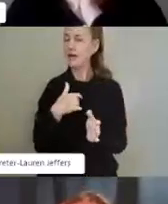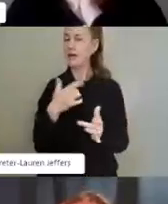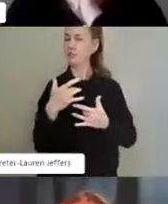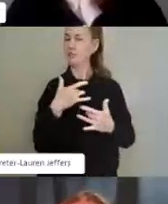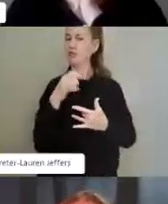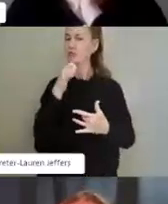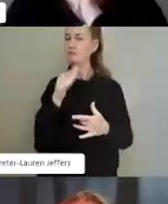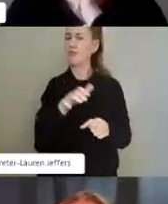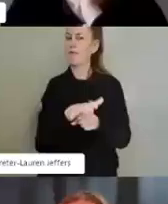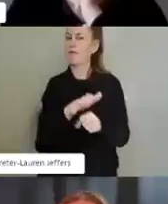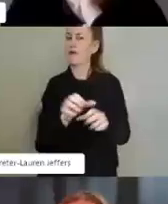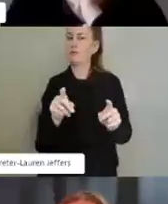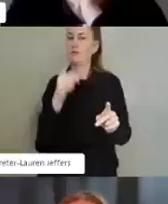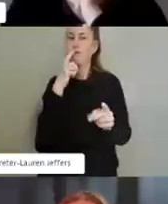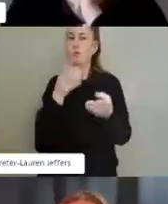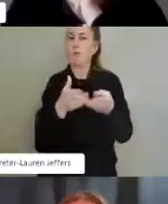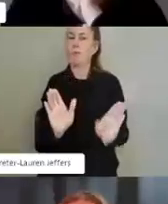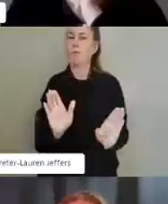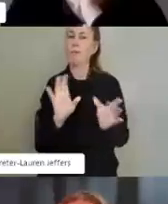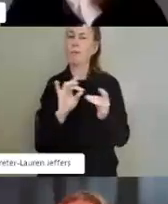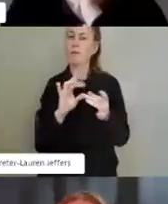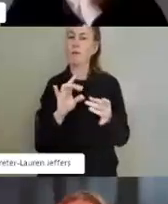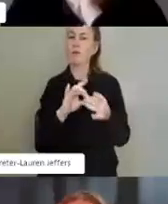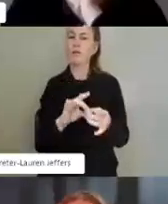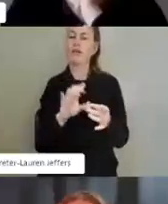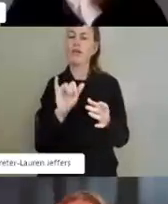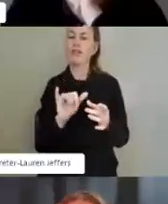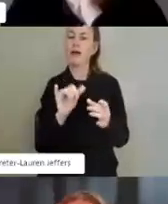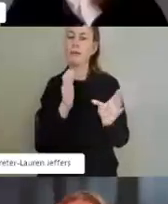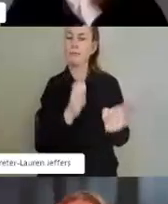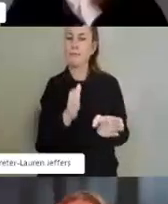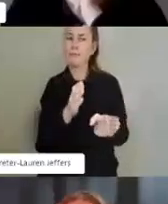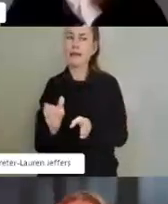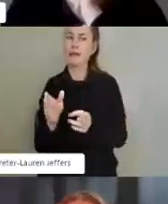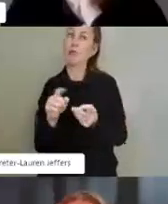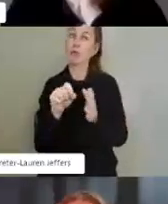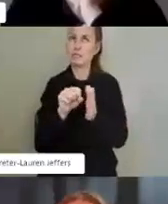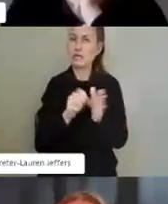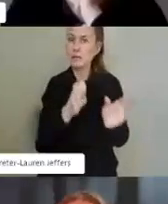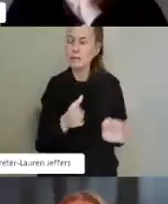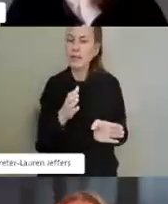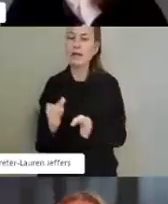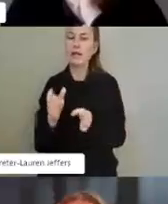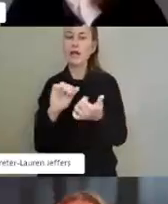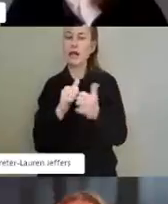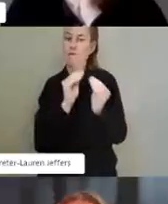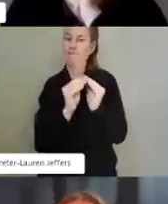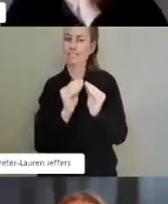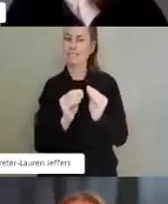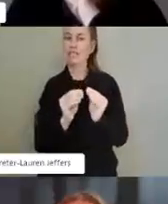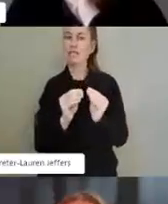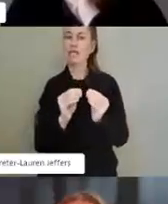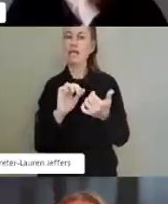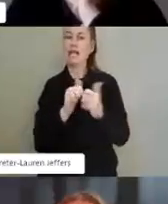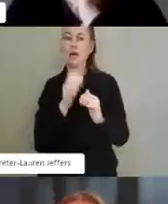enough opportunities for public comment on the corrective action plan or the state plan. And to ensure that it will always be developed with